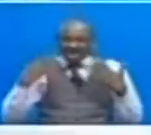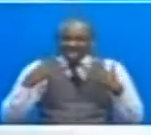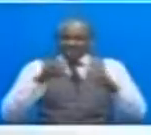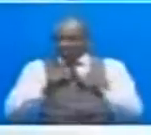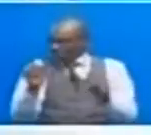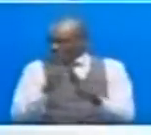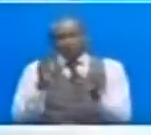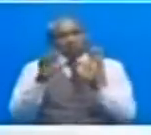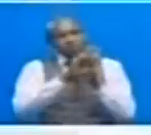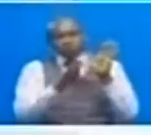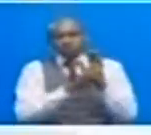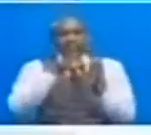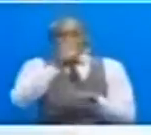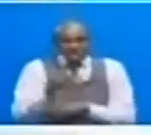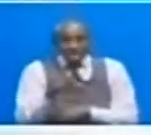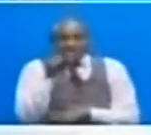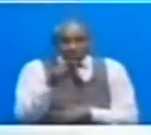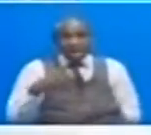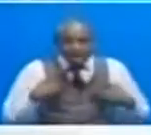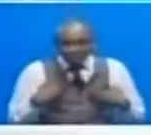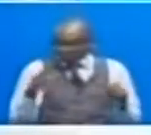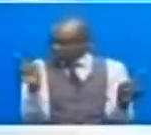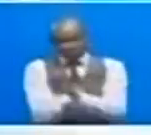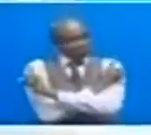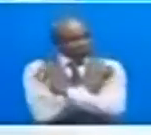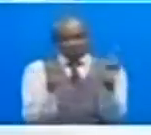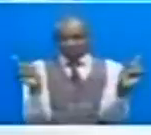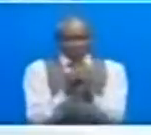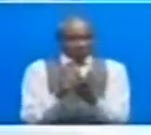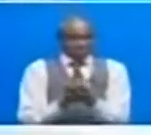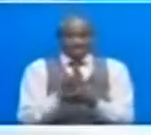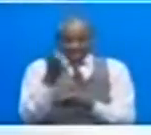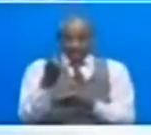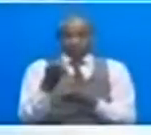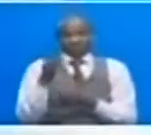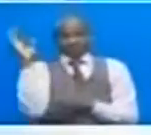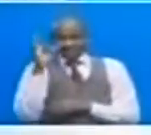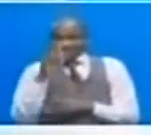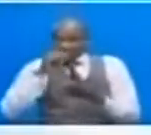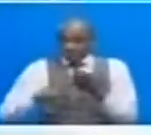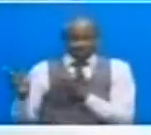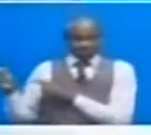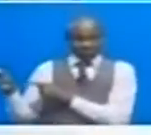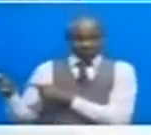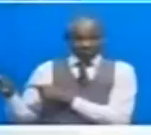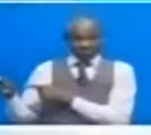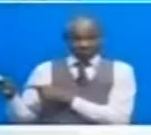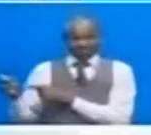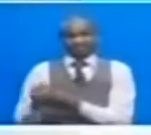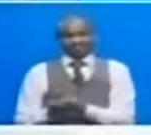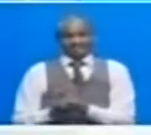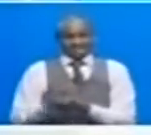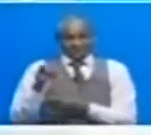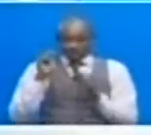no constitution in Africa has such a clause. The poll results there on your screen. Should African presidents